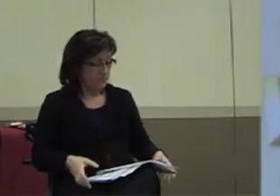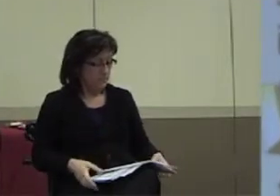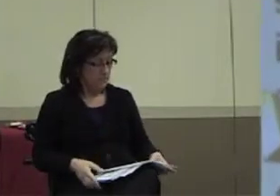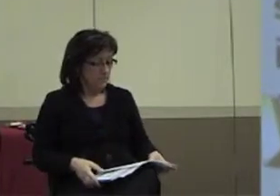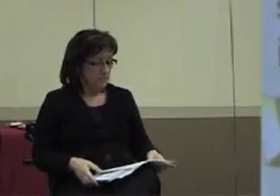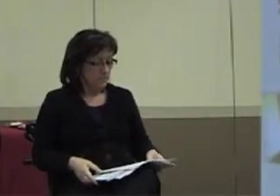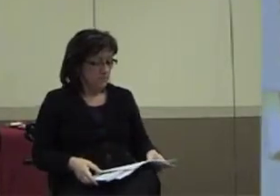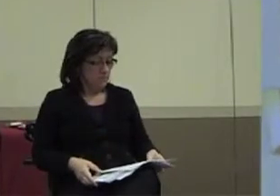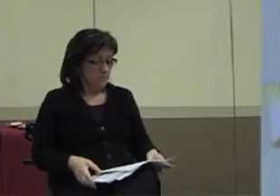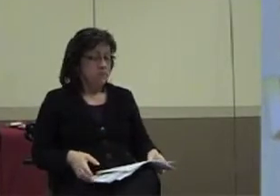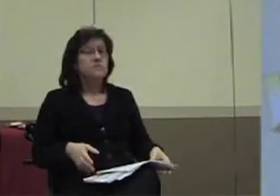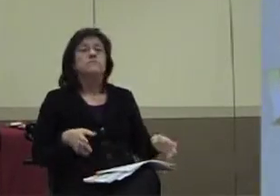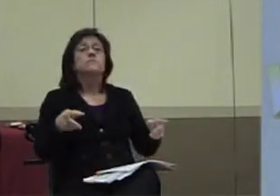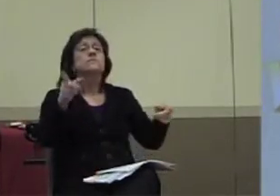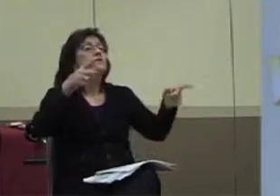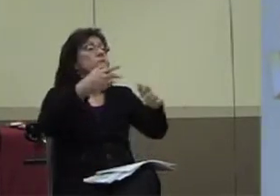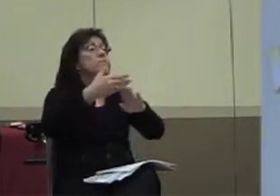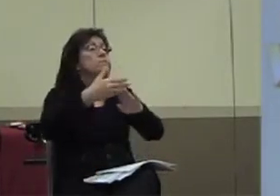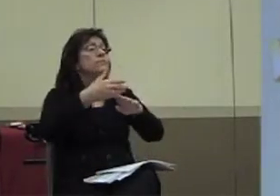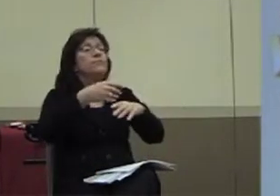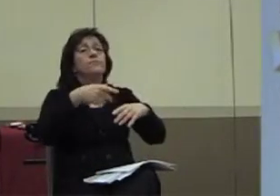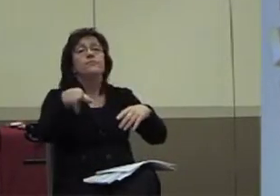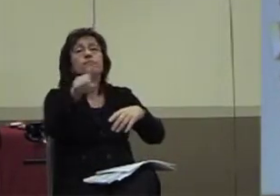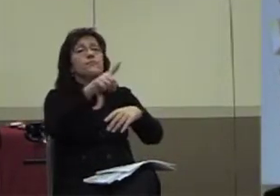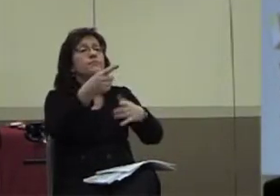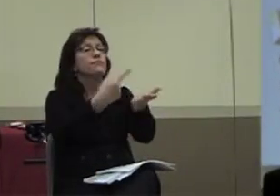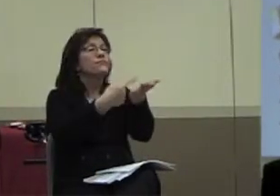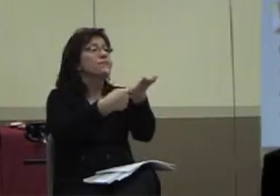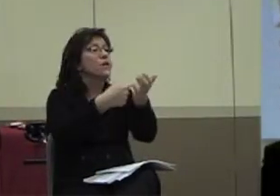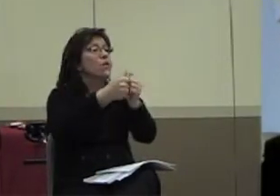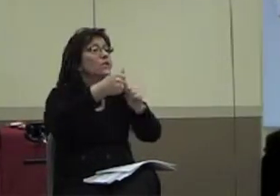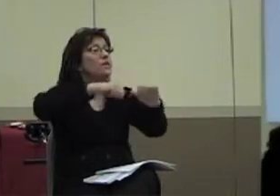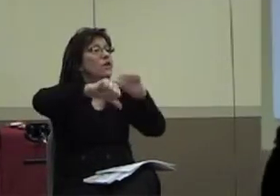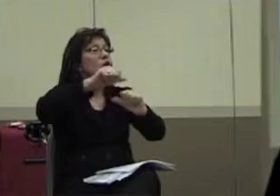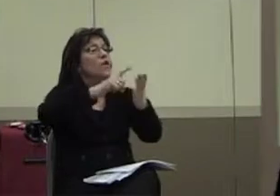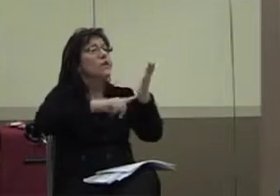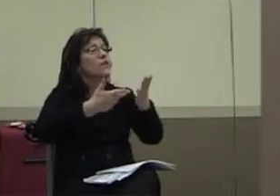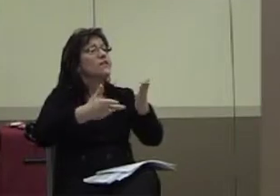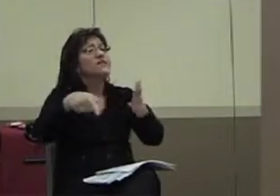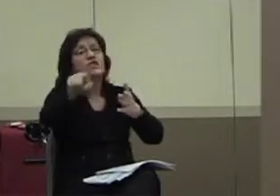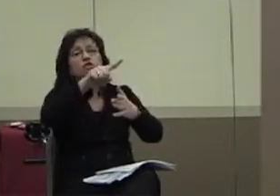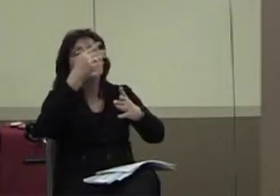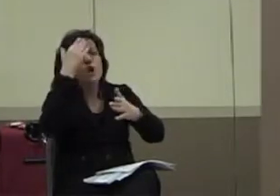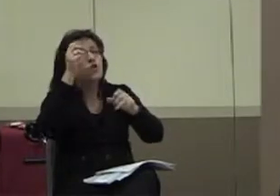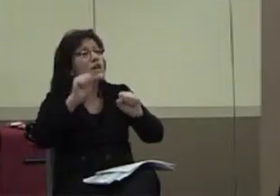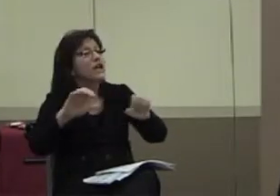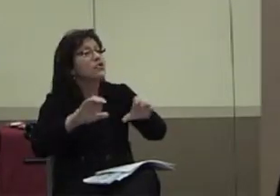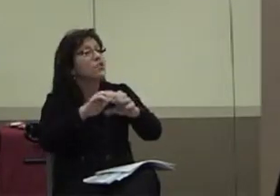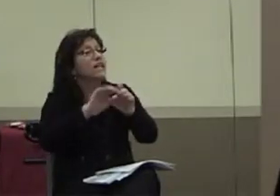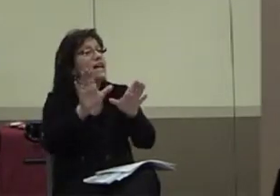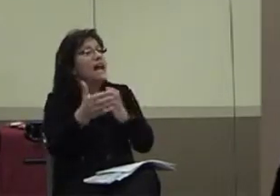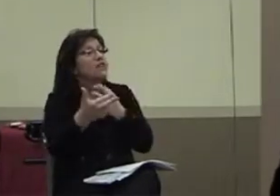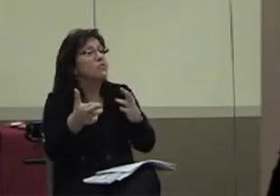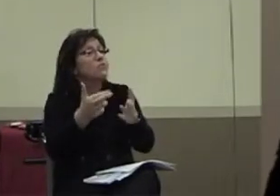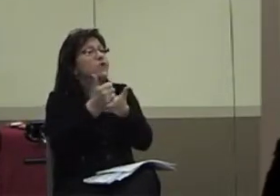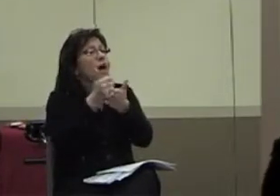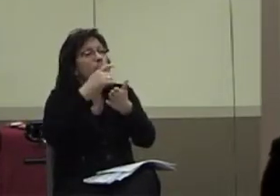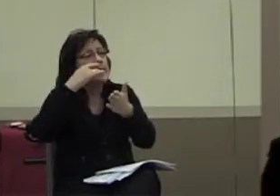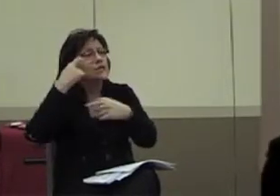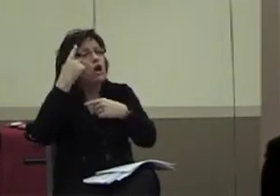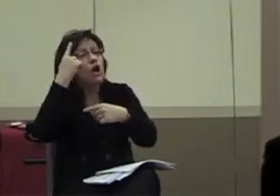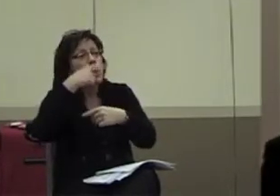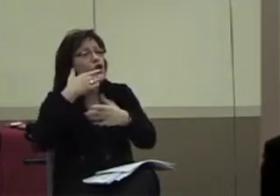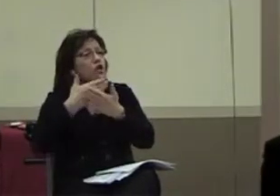What are some other things that you know you can do in the classroom to help kids look good in front of their peers? And then we're going to share the